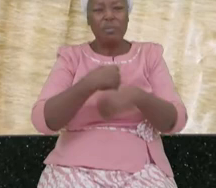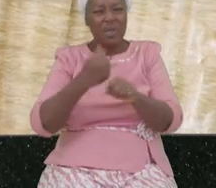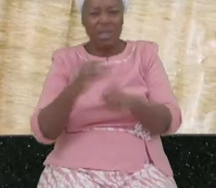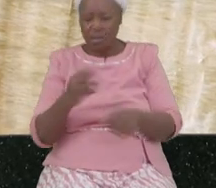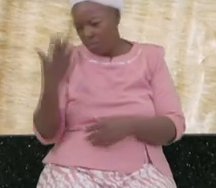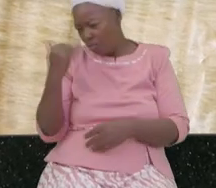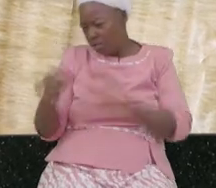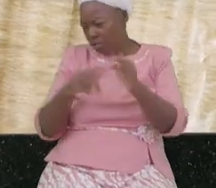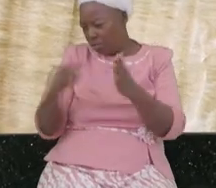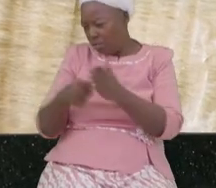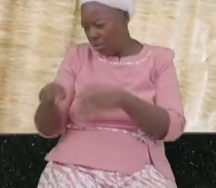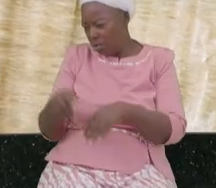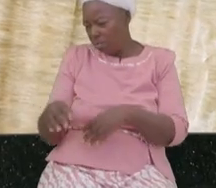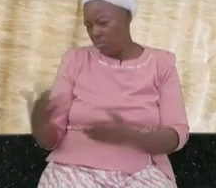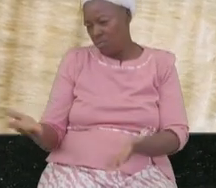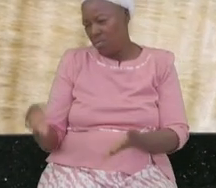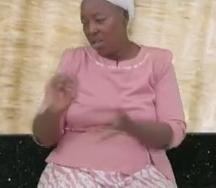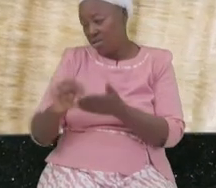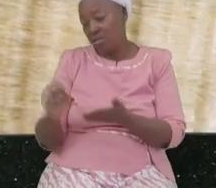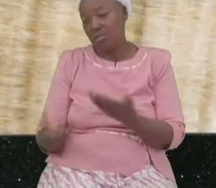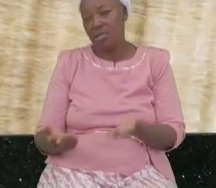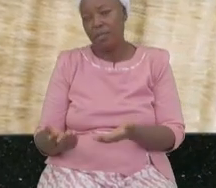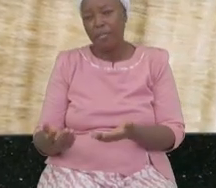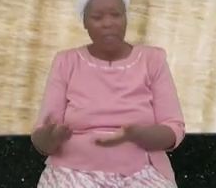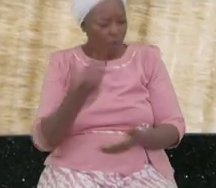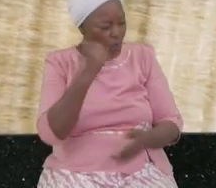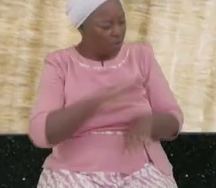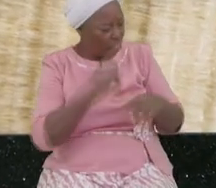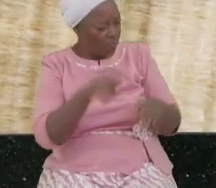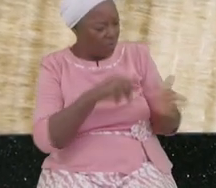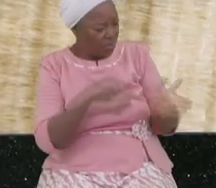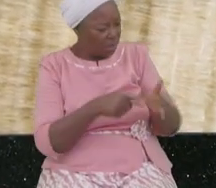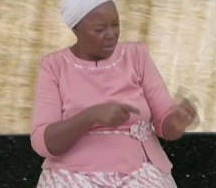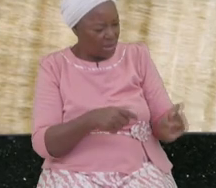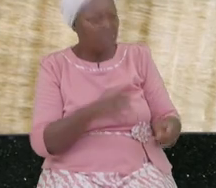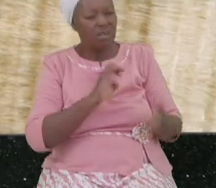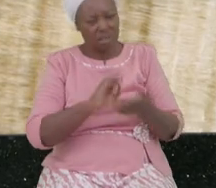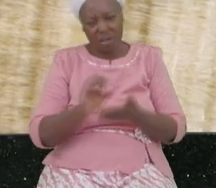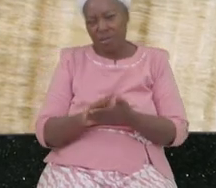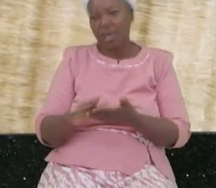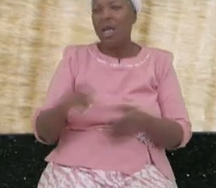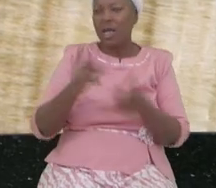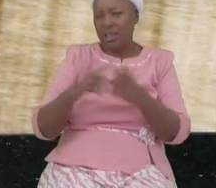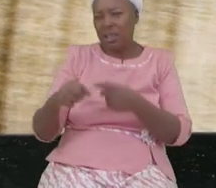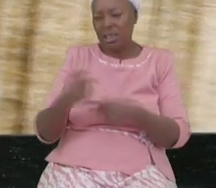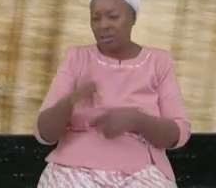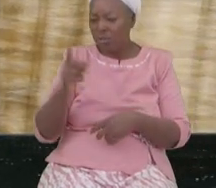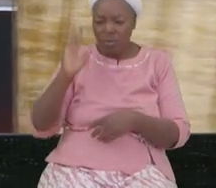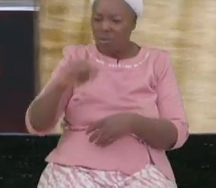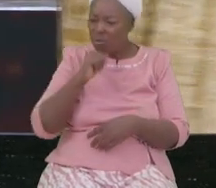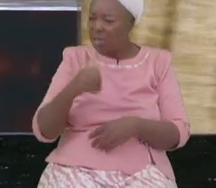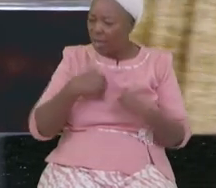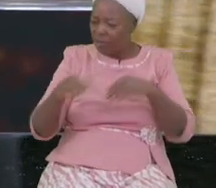do this? Excuse. How didn't you do that? Excuse. Couldn't you have done